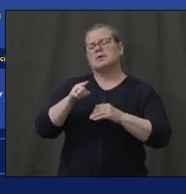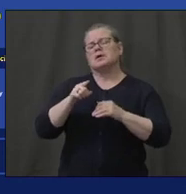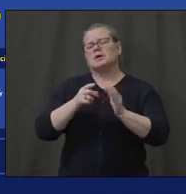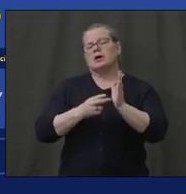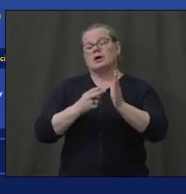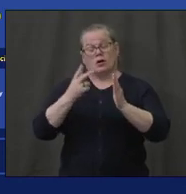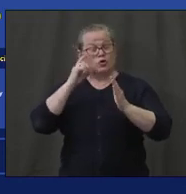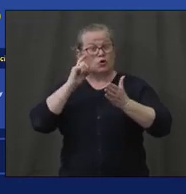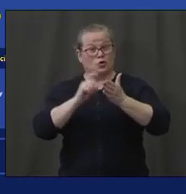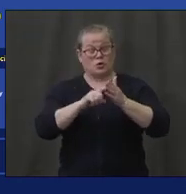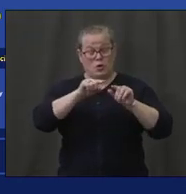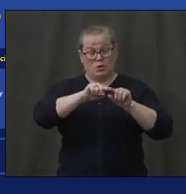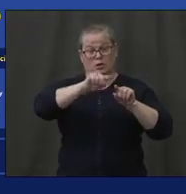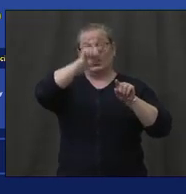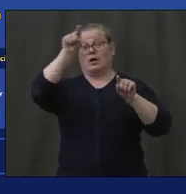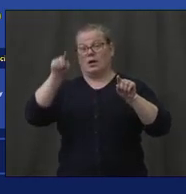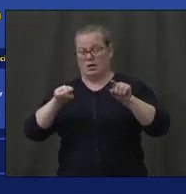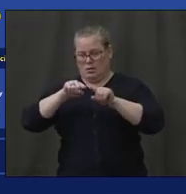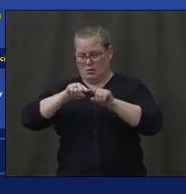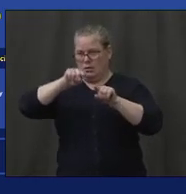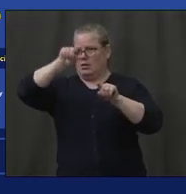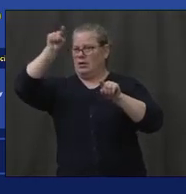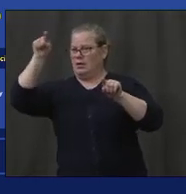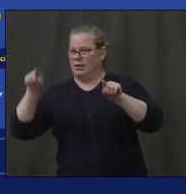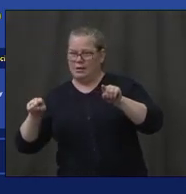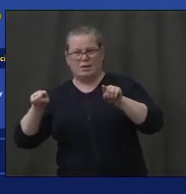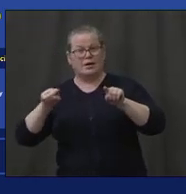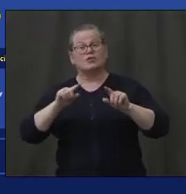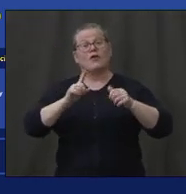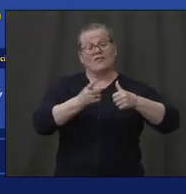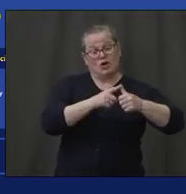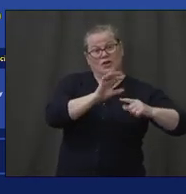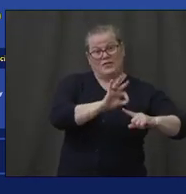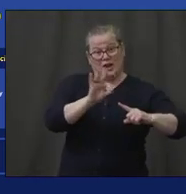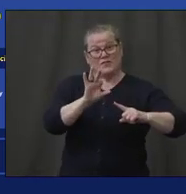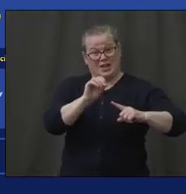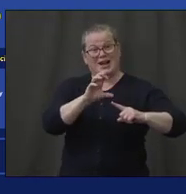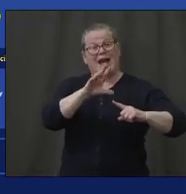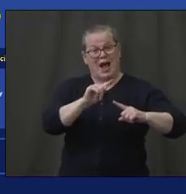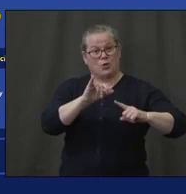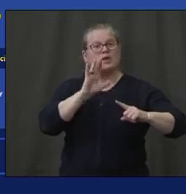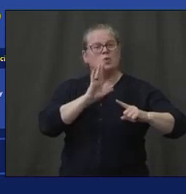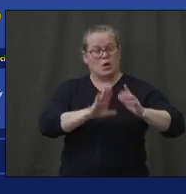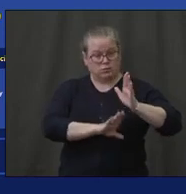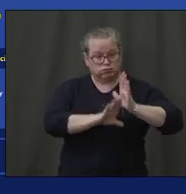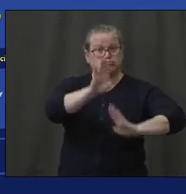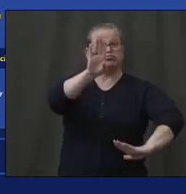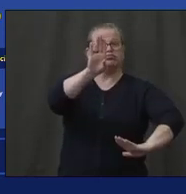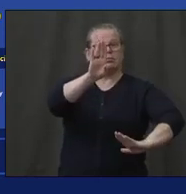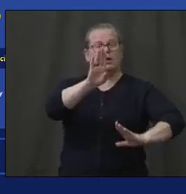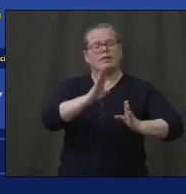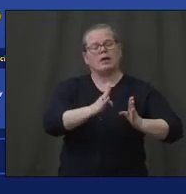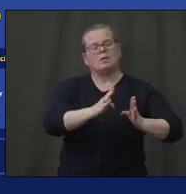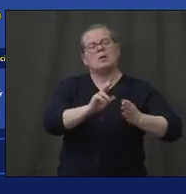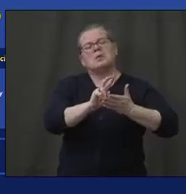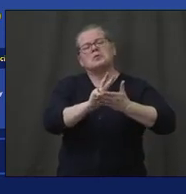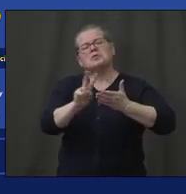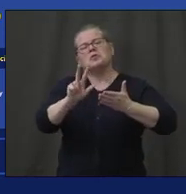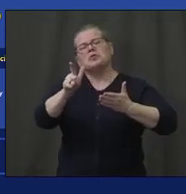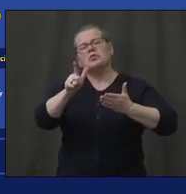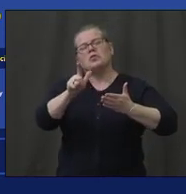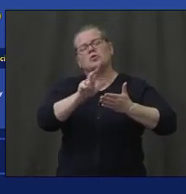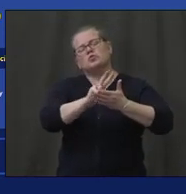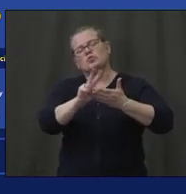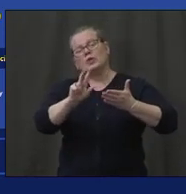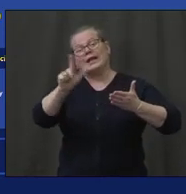weeks after, say 2 weeks after where we are in Fairfield County. And again, you'll see that gives us a little bit of planning room in terms of